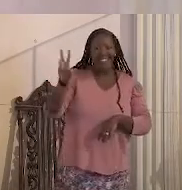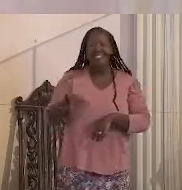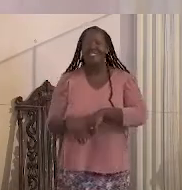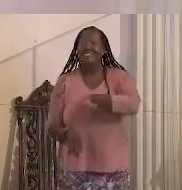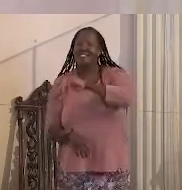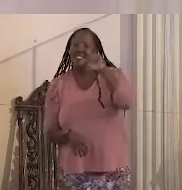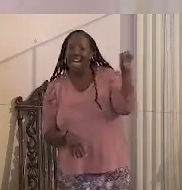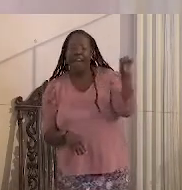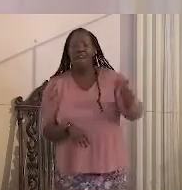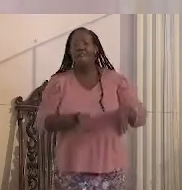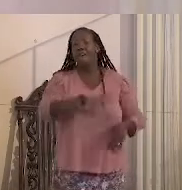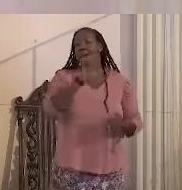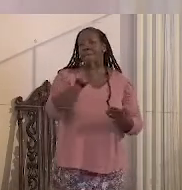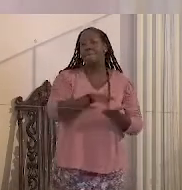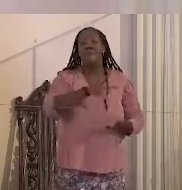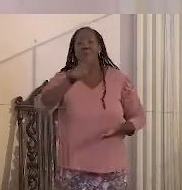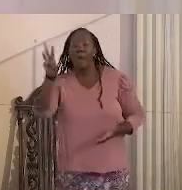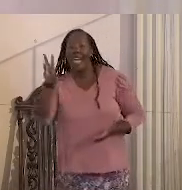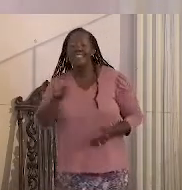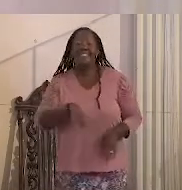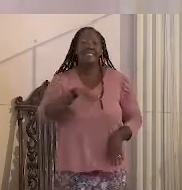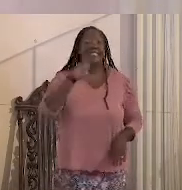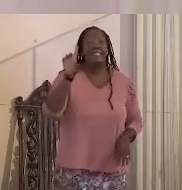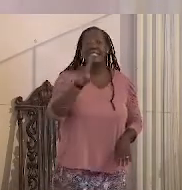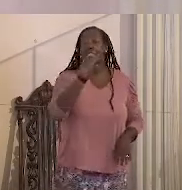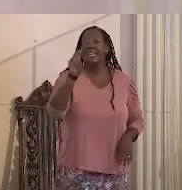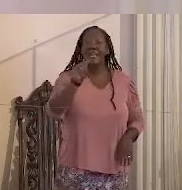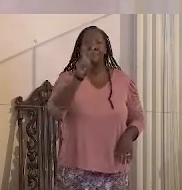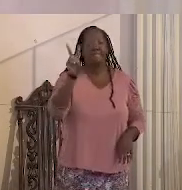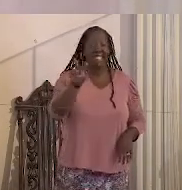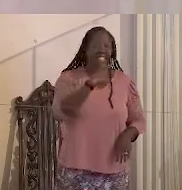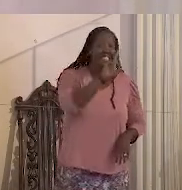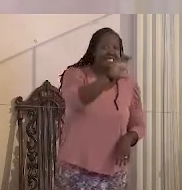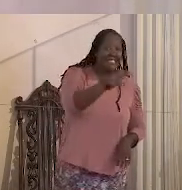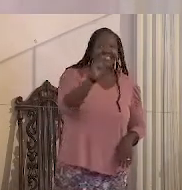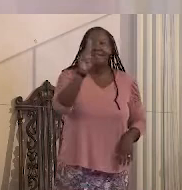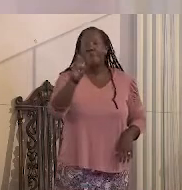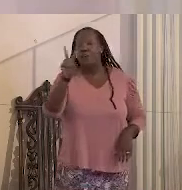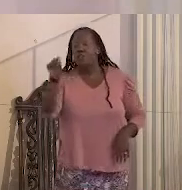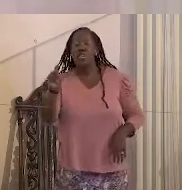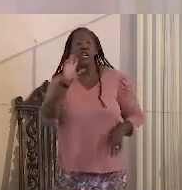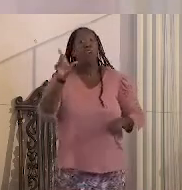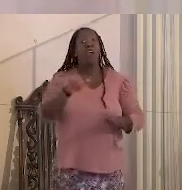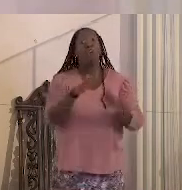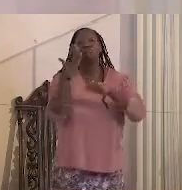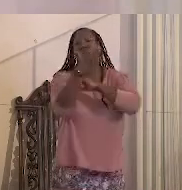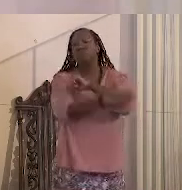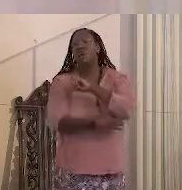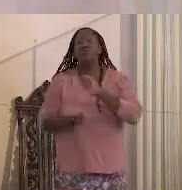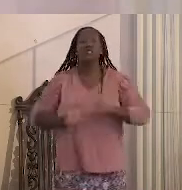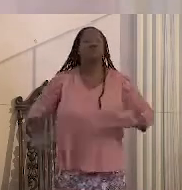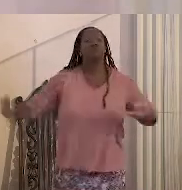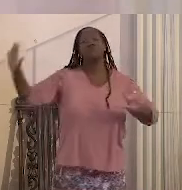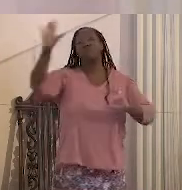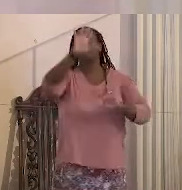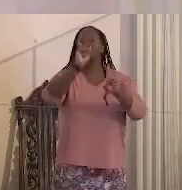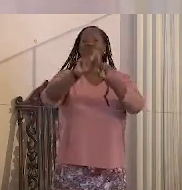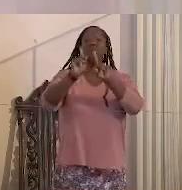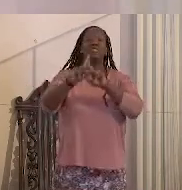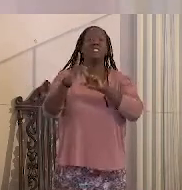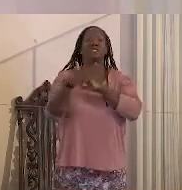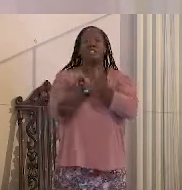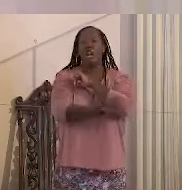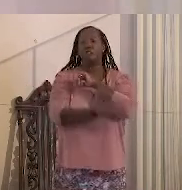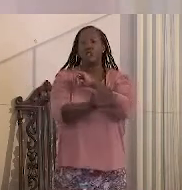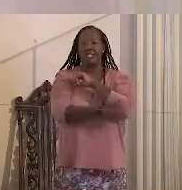the Midwest, across the DMV, and in other countries. And if you're on Zoom, let us know